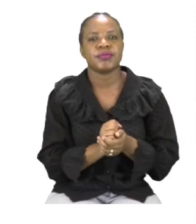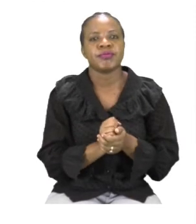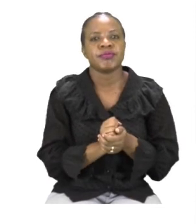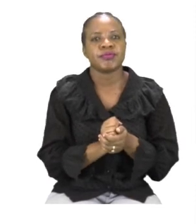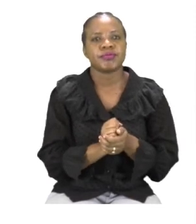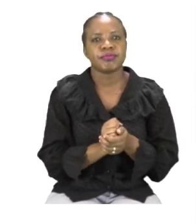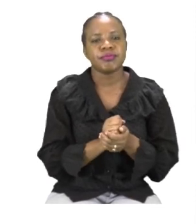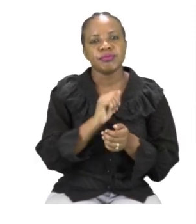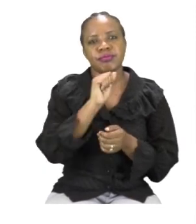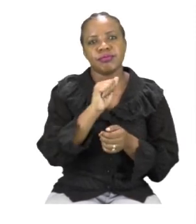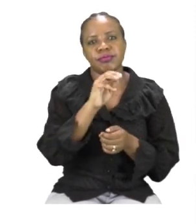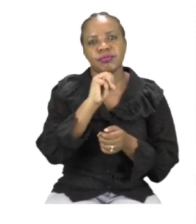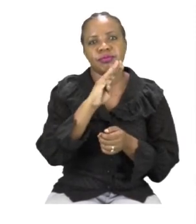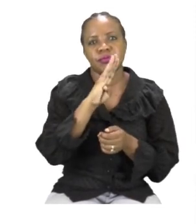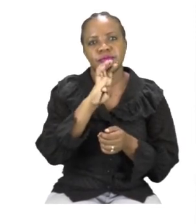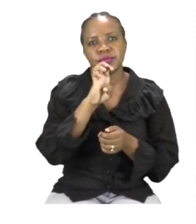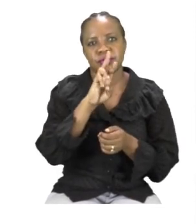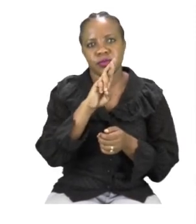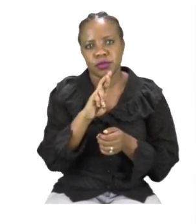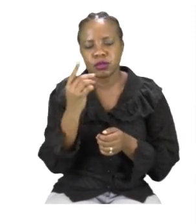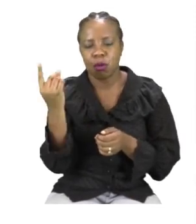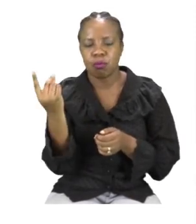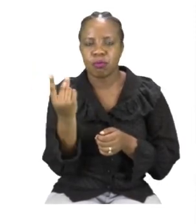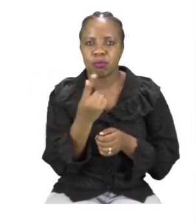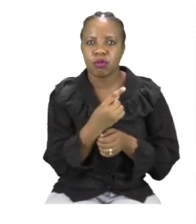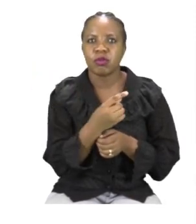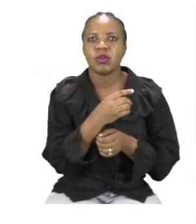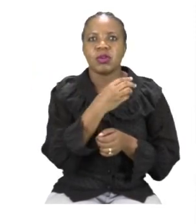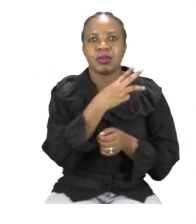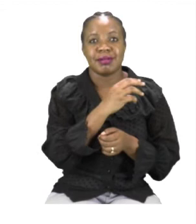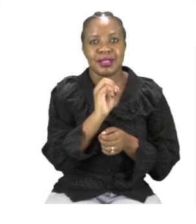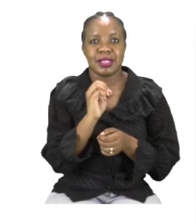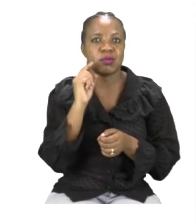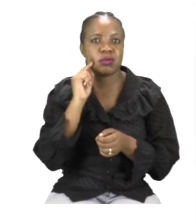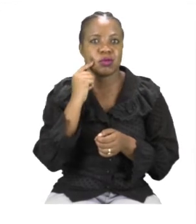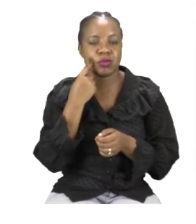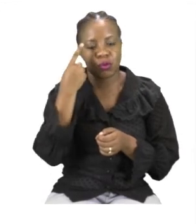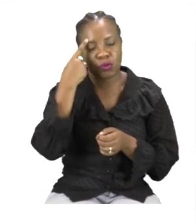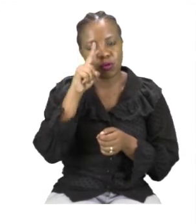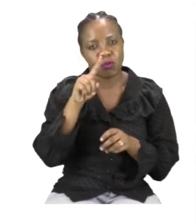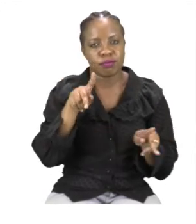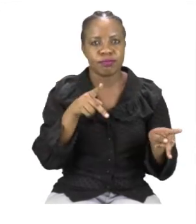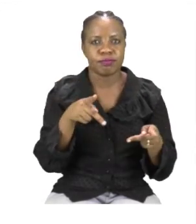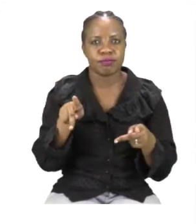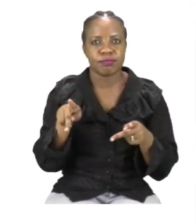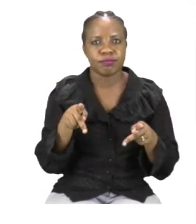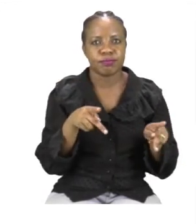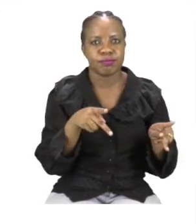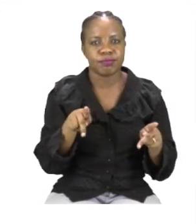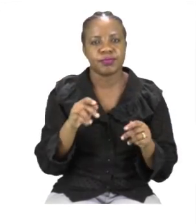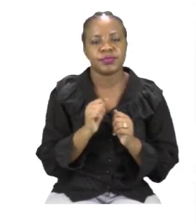Amber bought 30 sweets for the party. 8 were